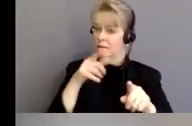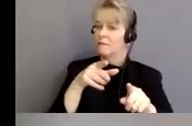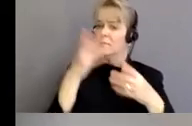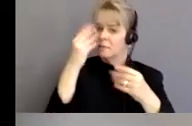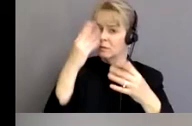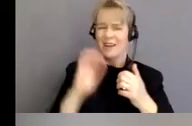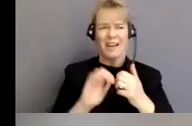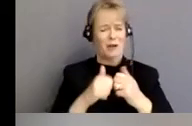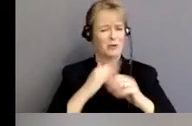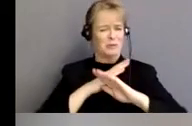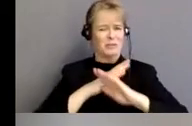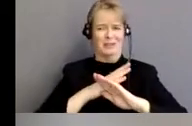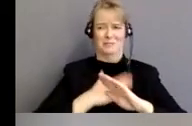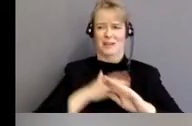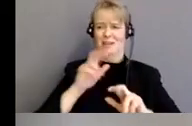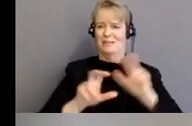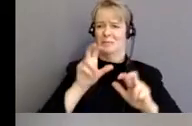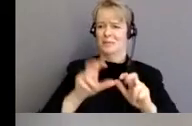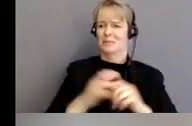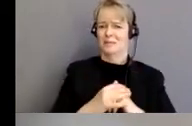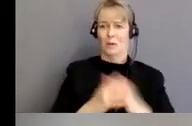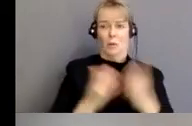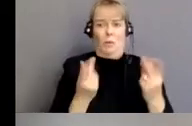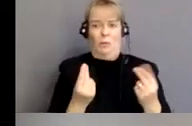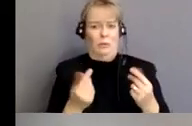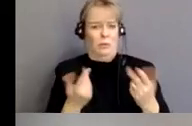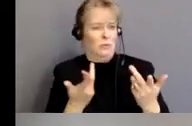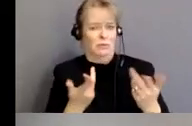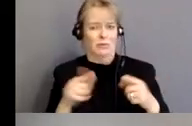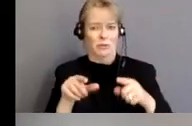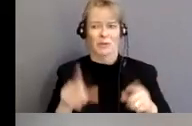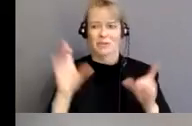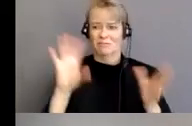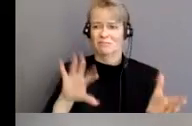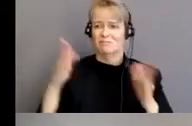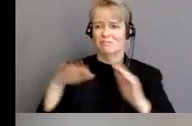investments protected? What should you be doing about investing during this volatile period?